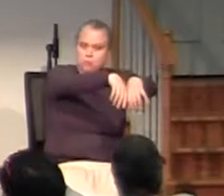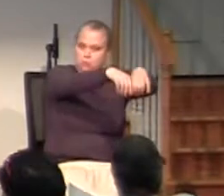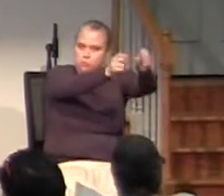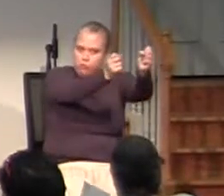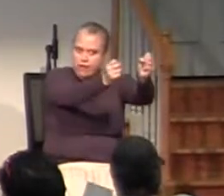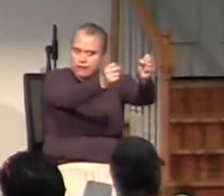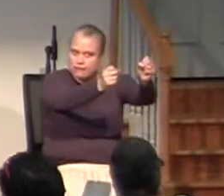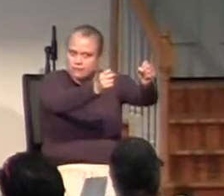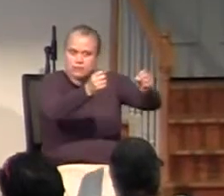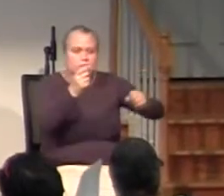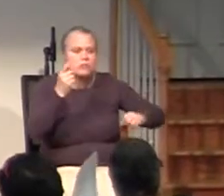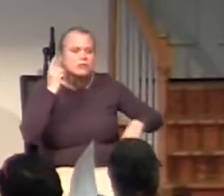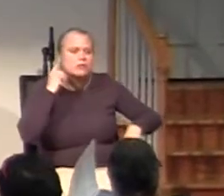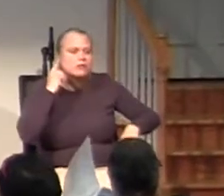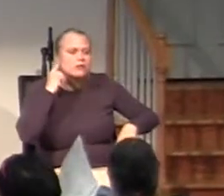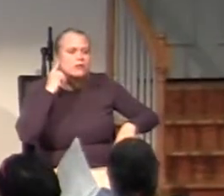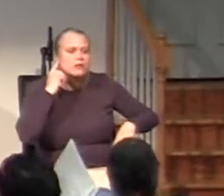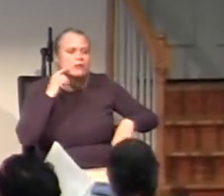What would I hear?